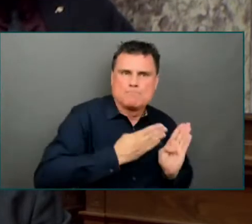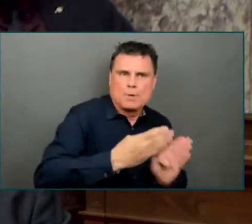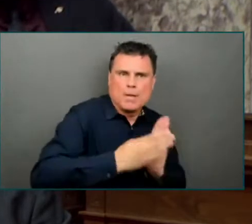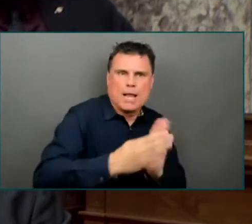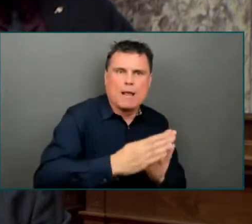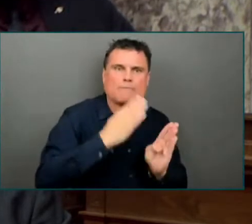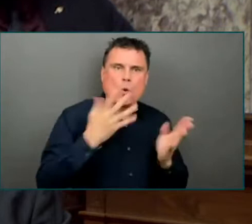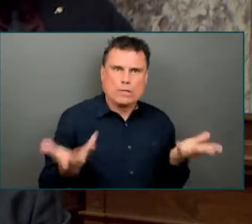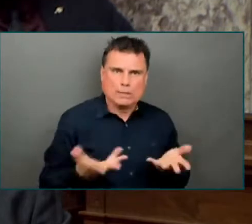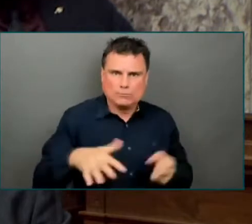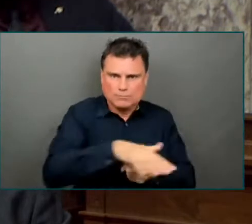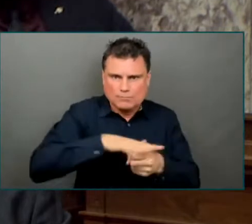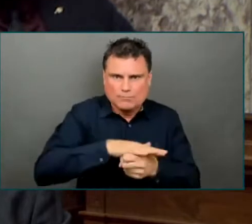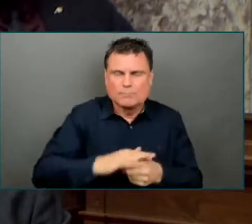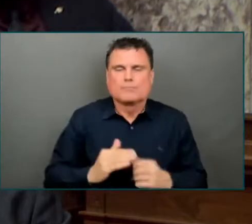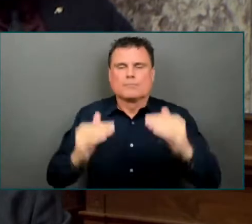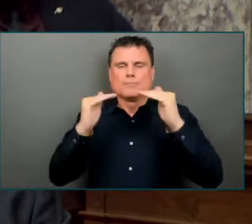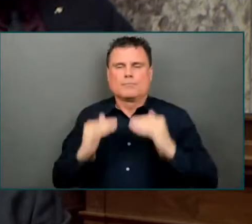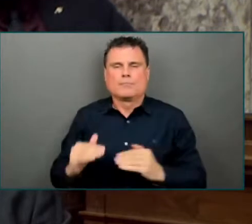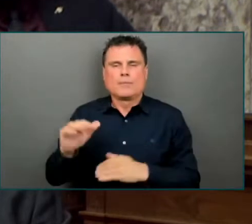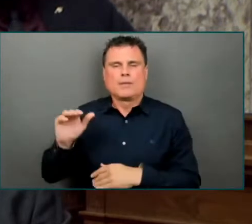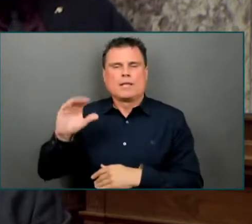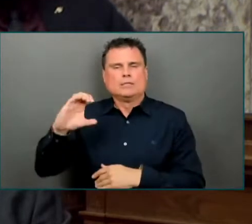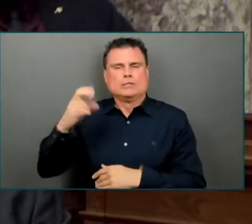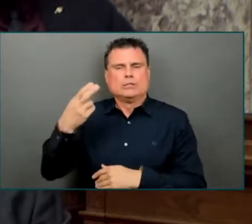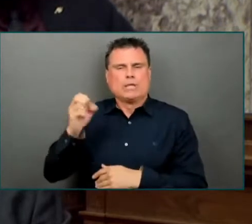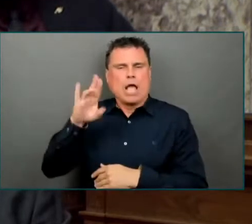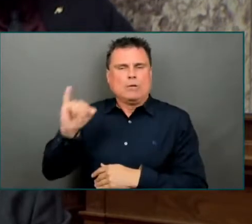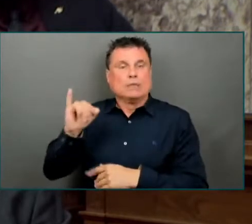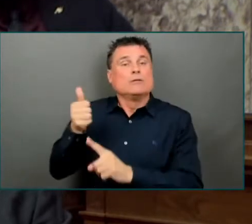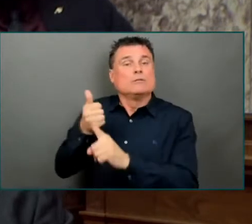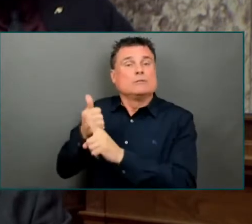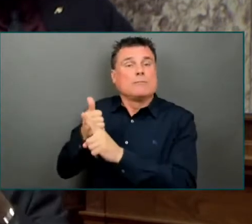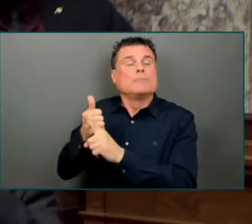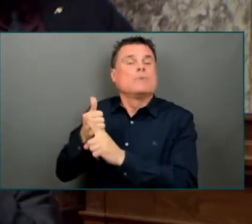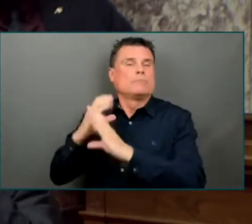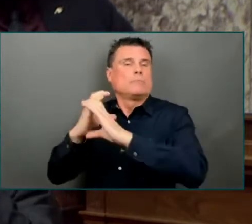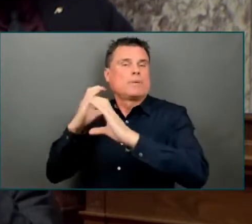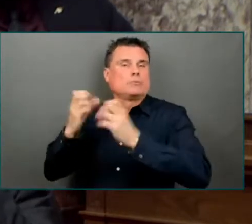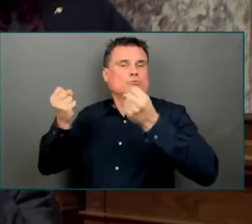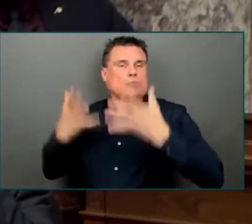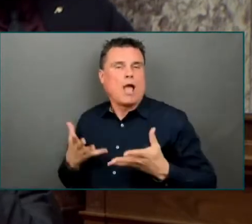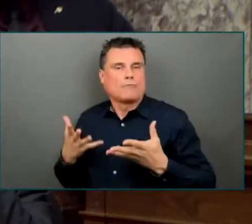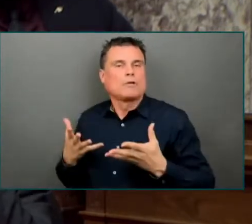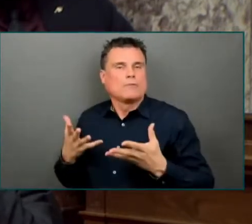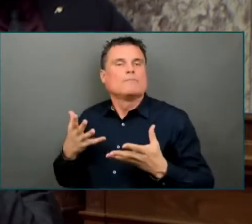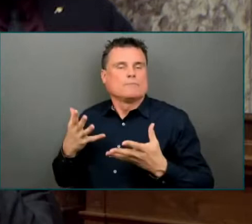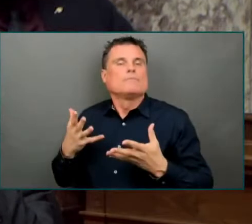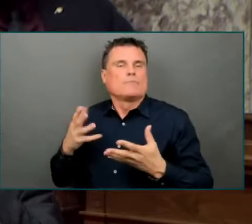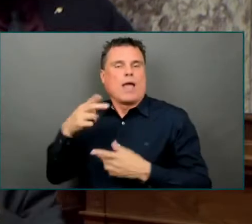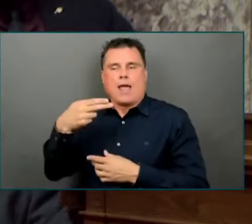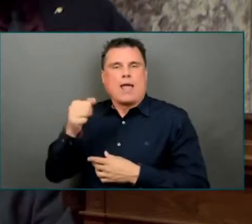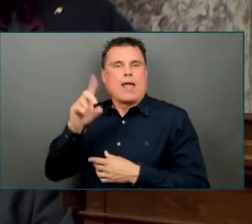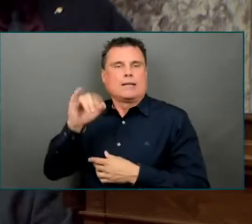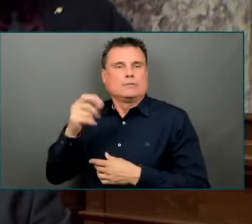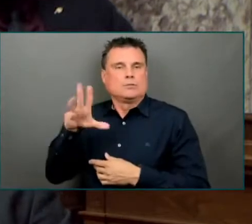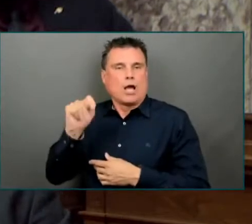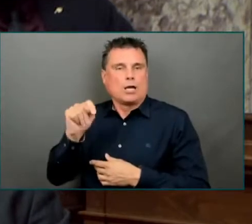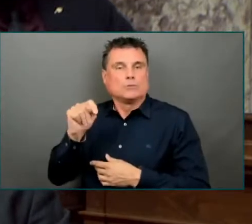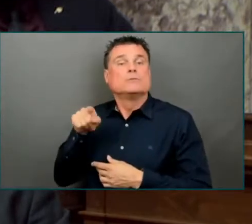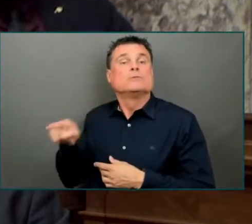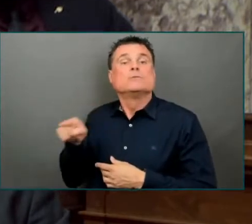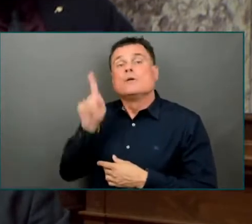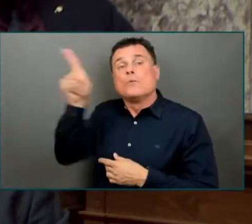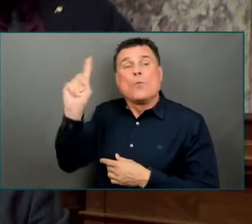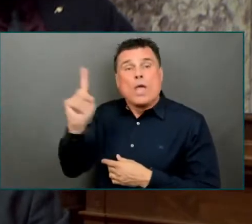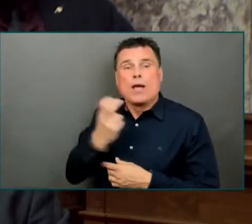of her passengers, especially these days. Or Angie, an early childhood educator in Kitimat Village, who led